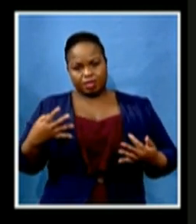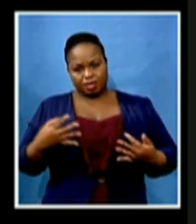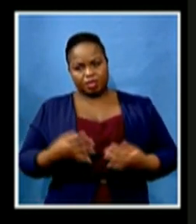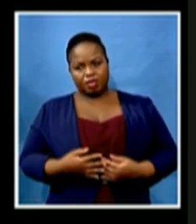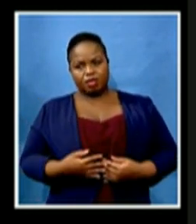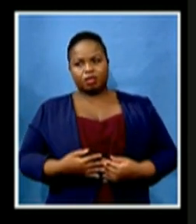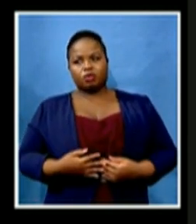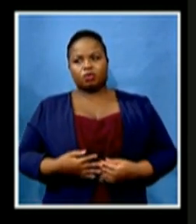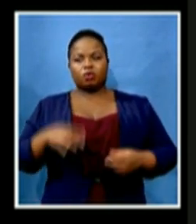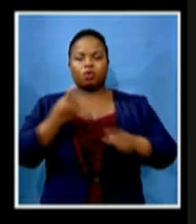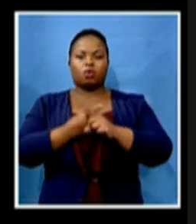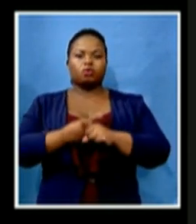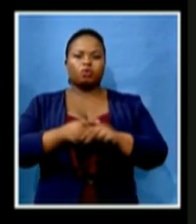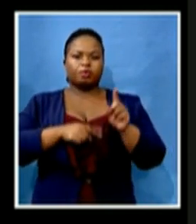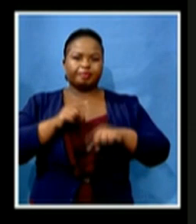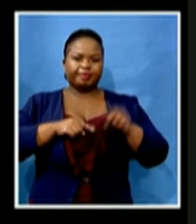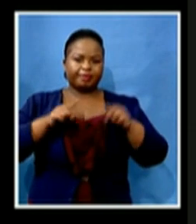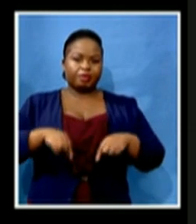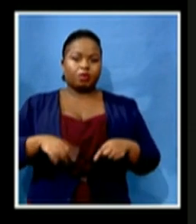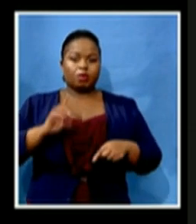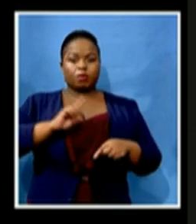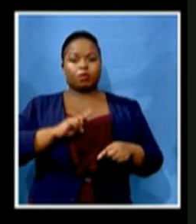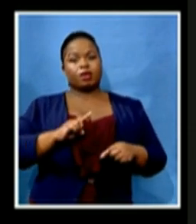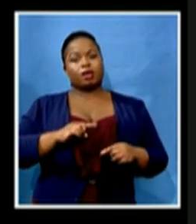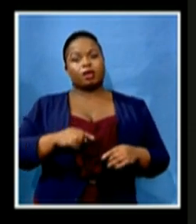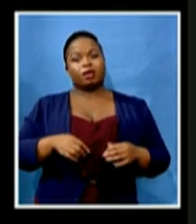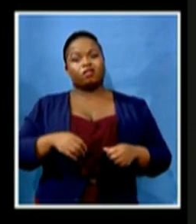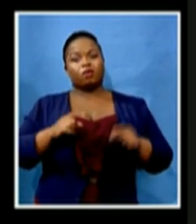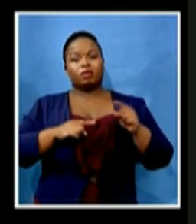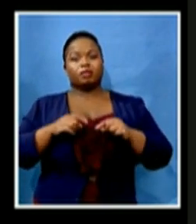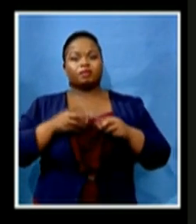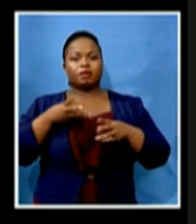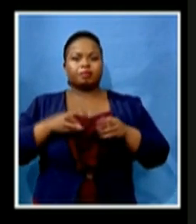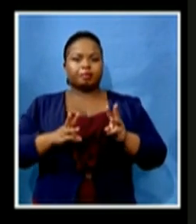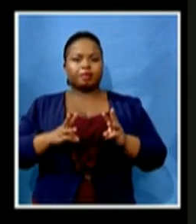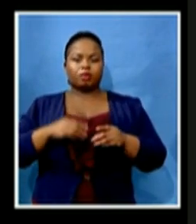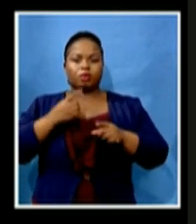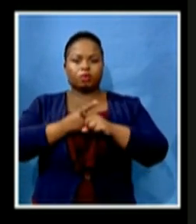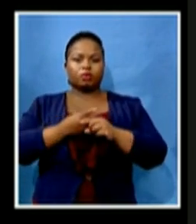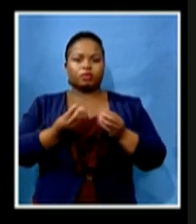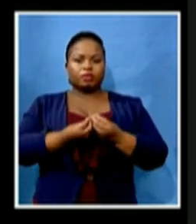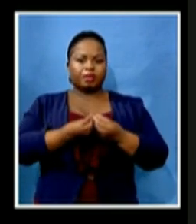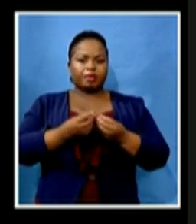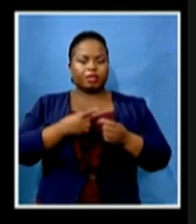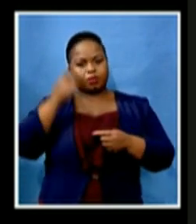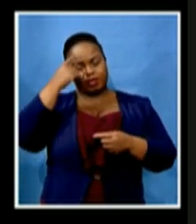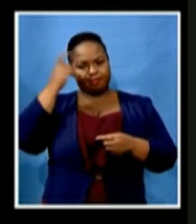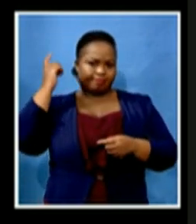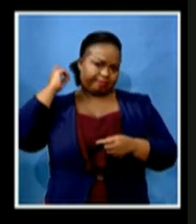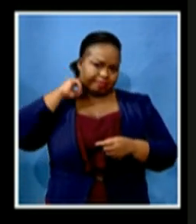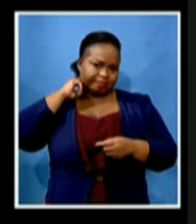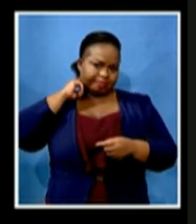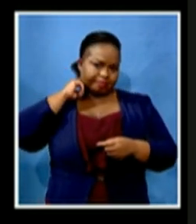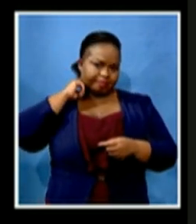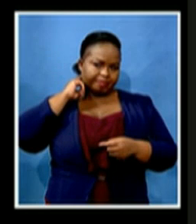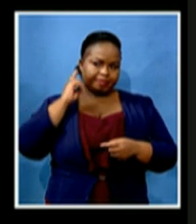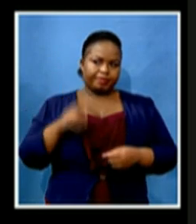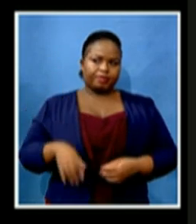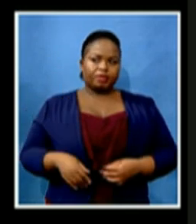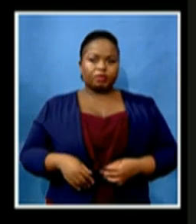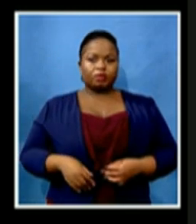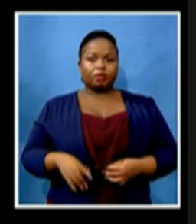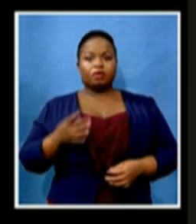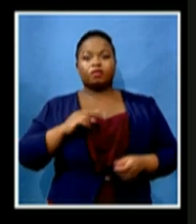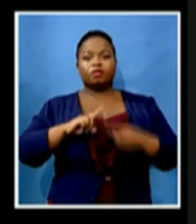for the other models, but that is something that we take into account, as is what you were calling retrofitting is, I think, what the rest of us are referring